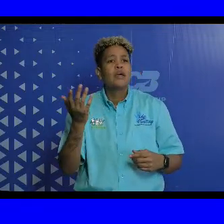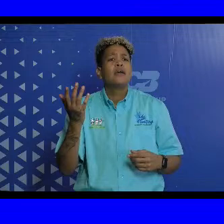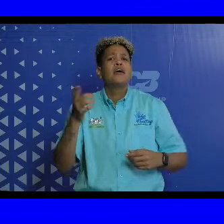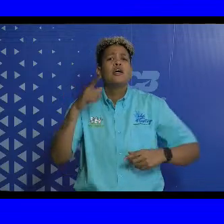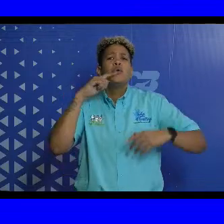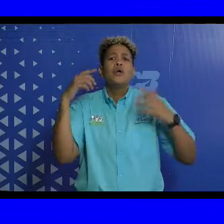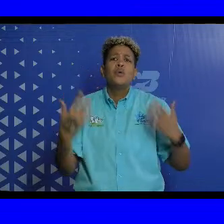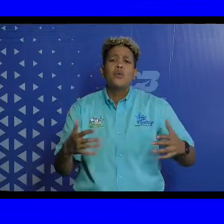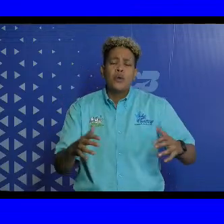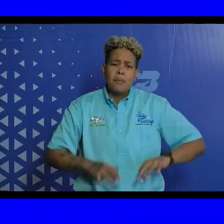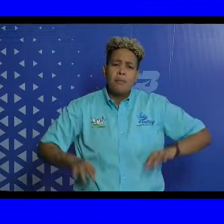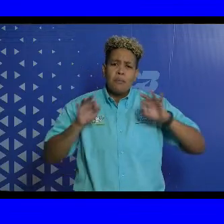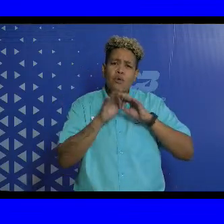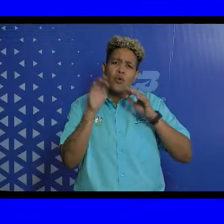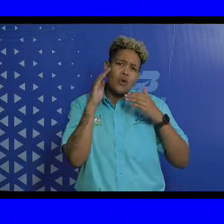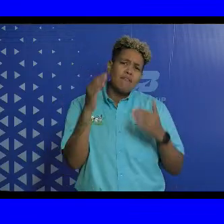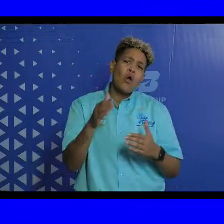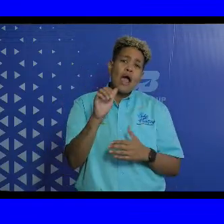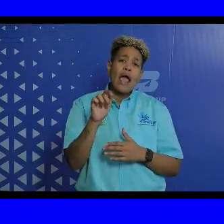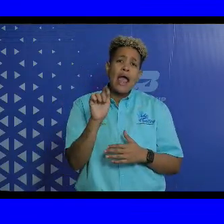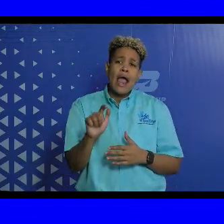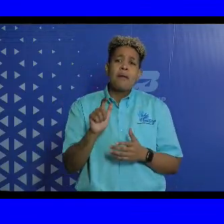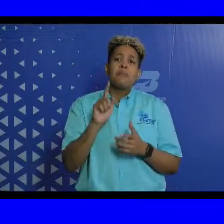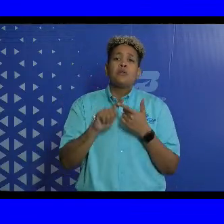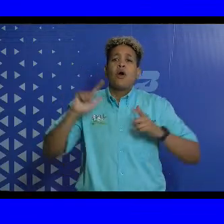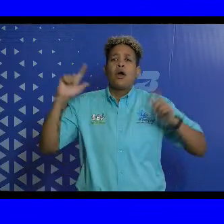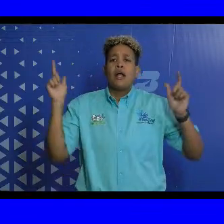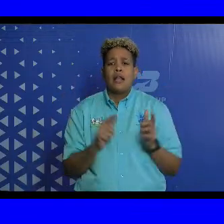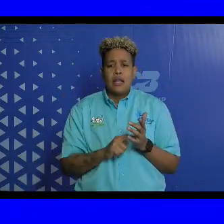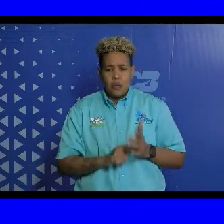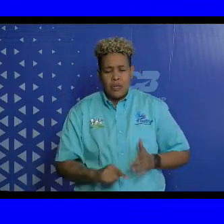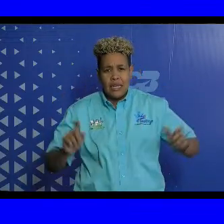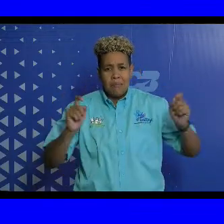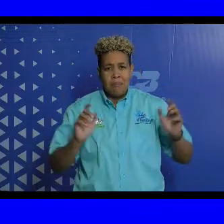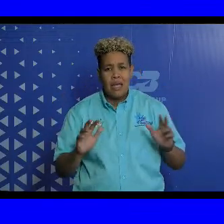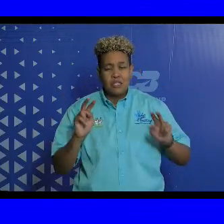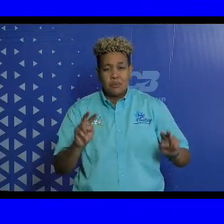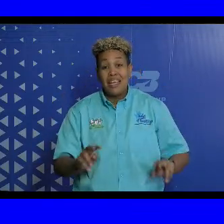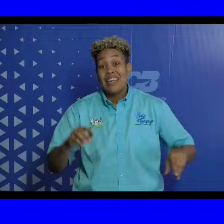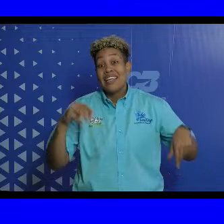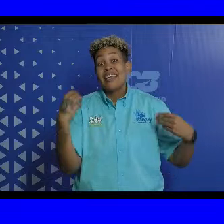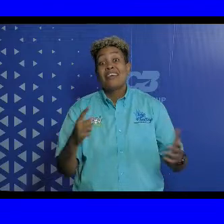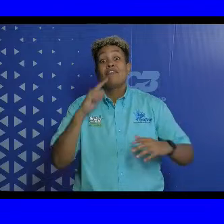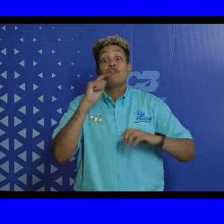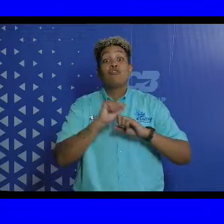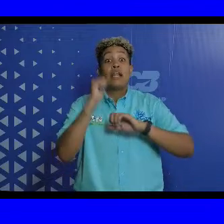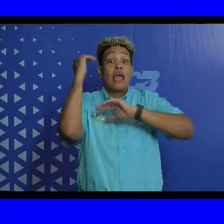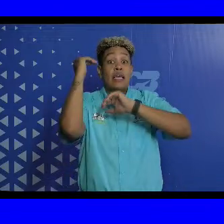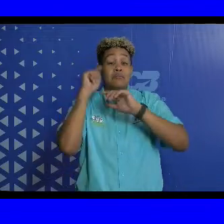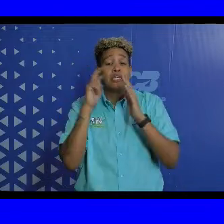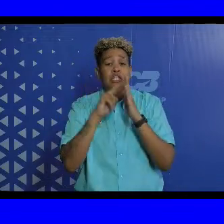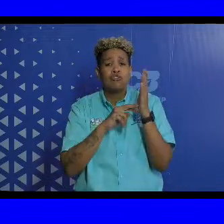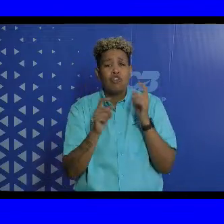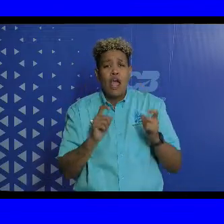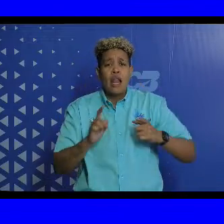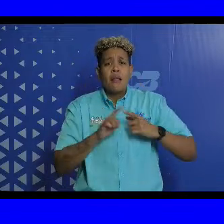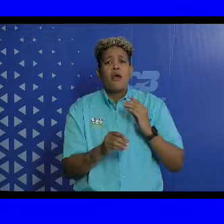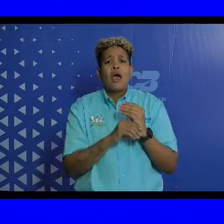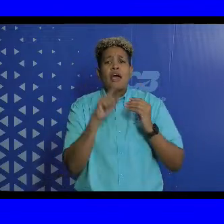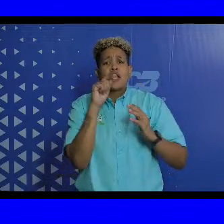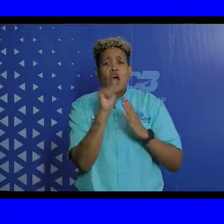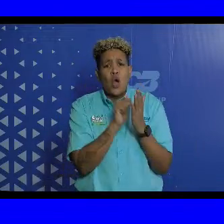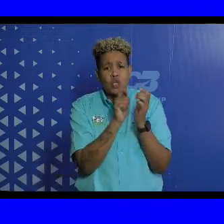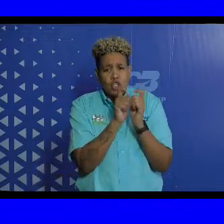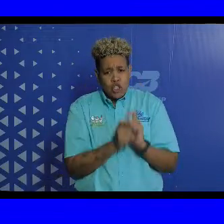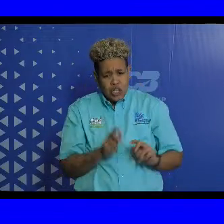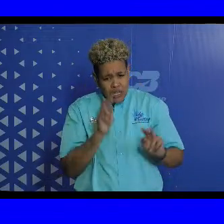been significant focus on capital and liquidity management, given expected regulatory and accounting